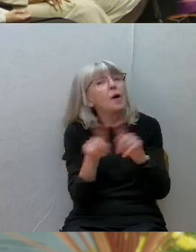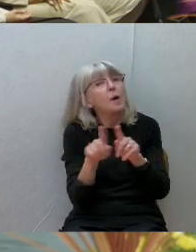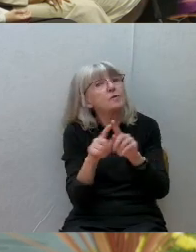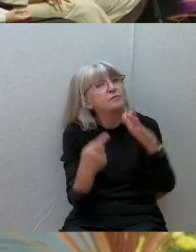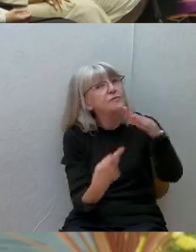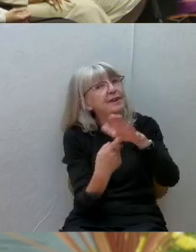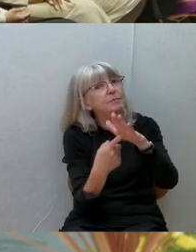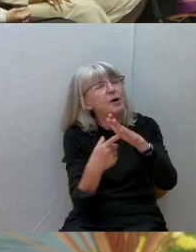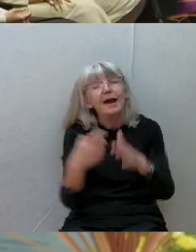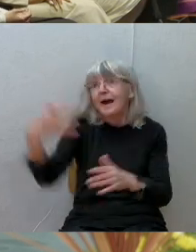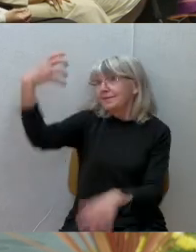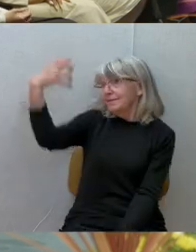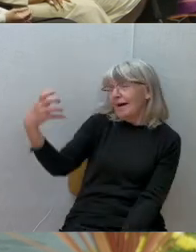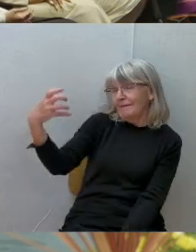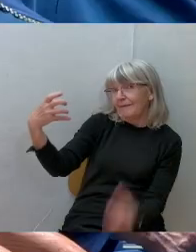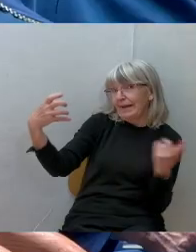Chancellor.